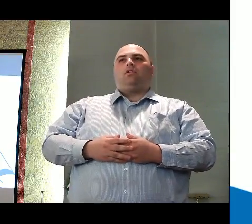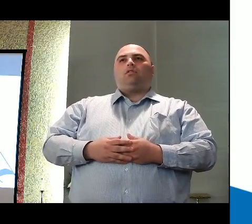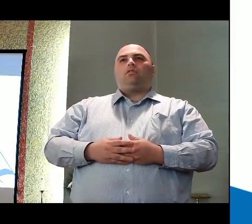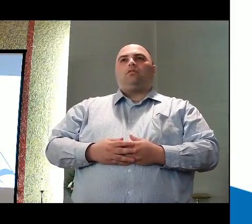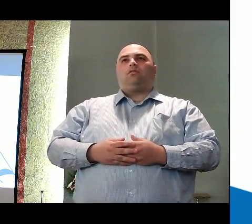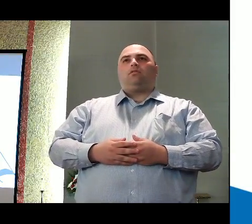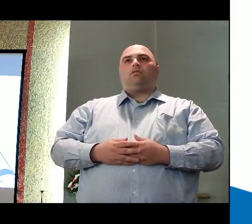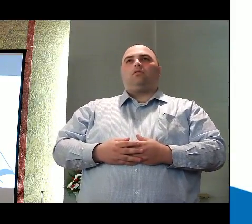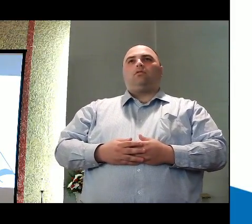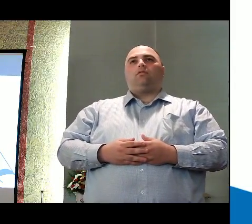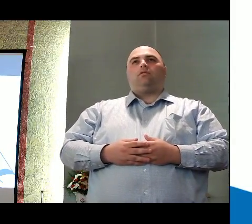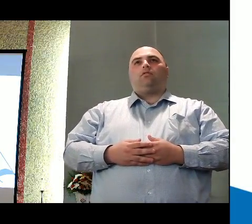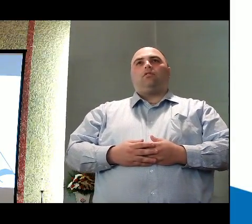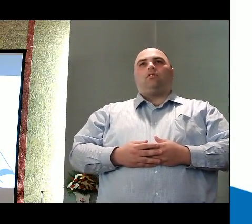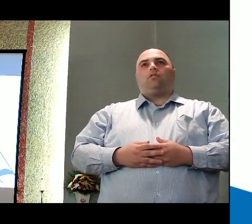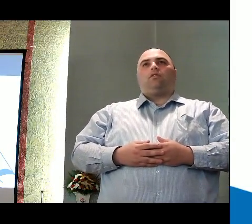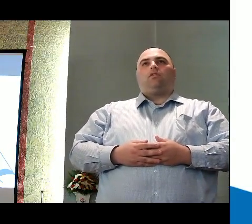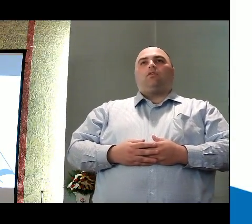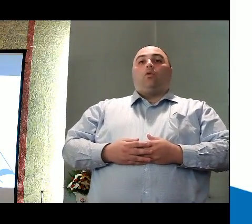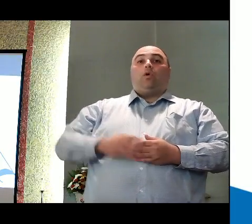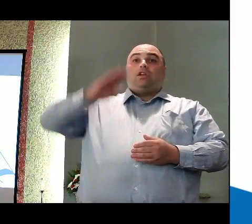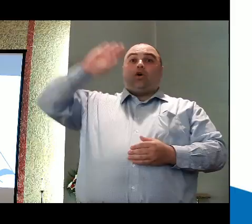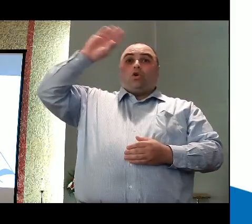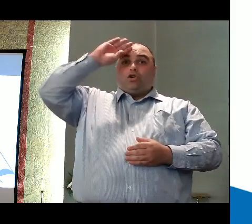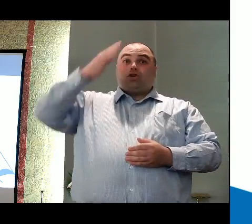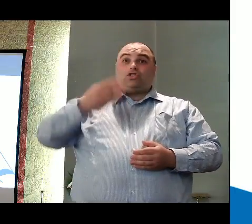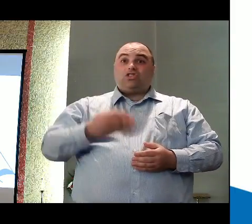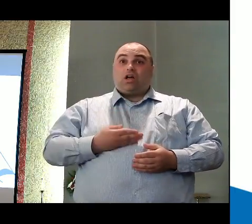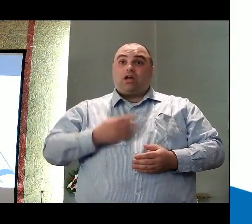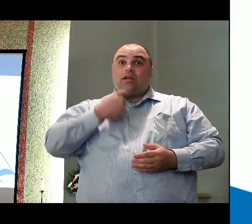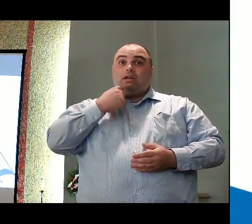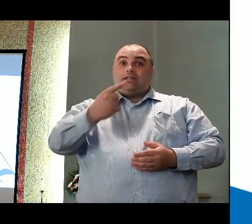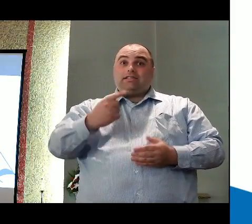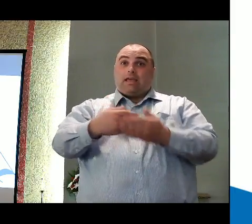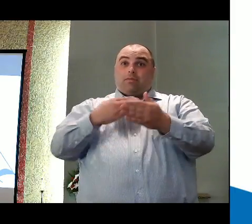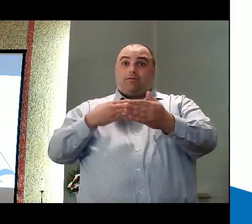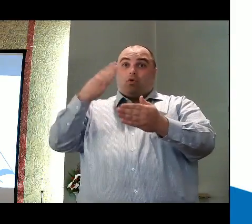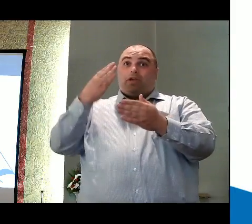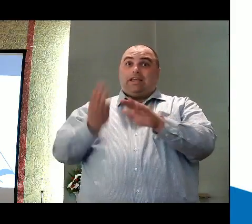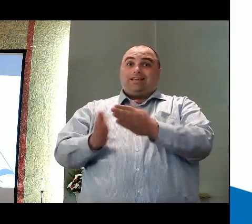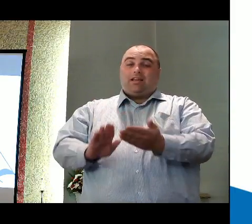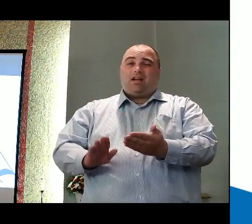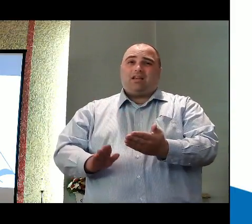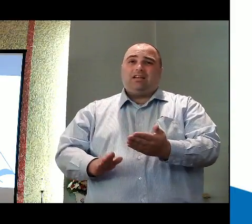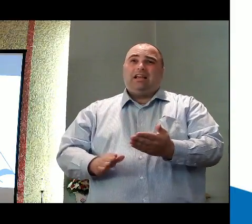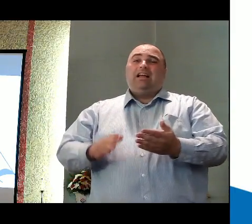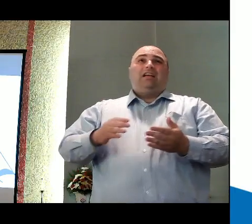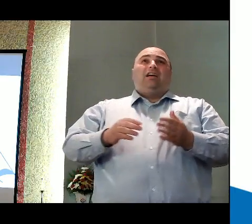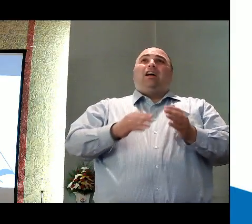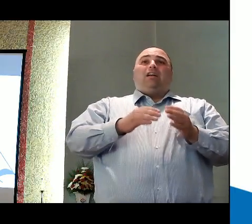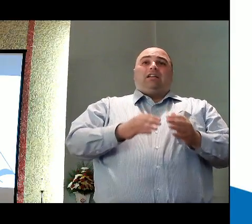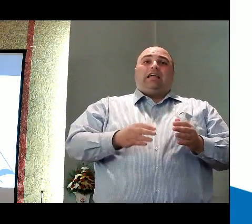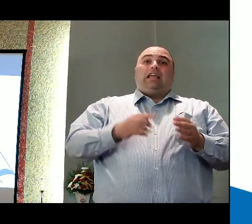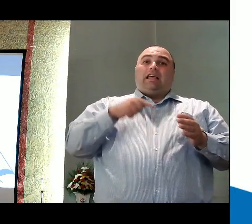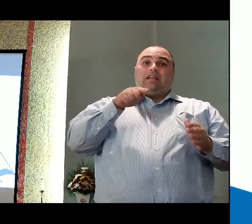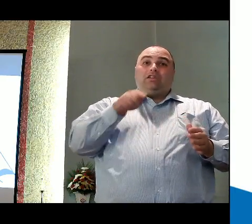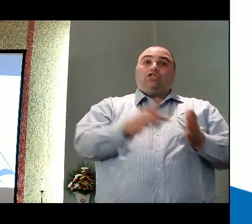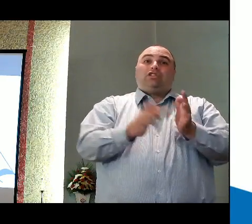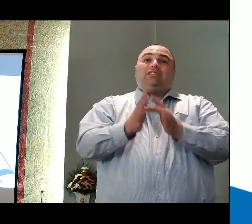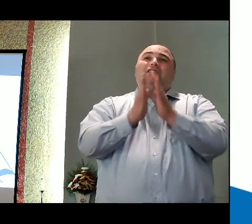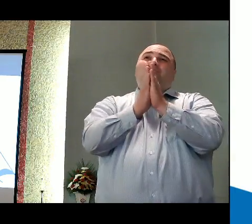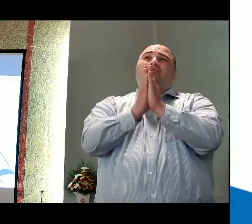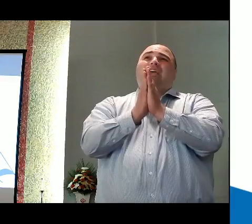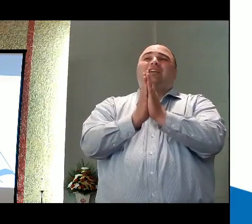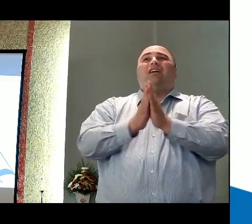he said that if it's possible, let this cup pass. But we know that ultimately he went through with it. He allowed himself to be put on the cross,